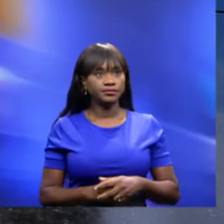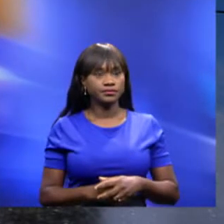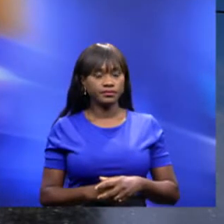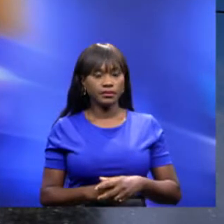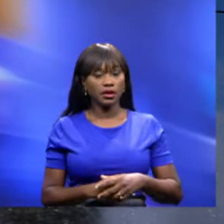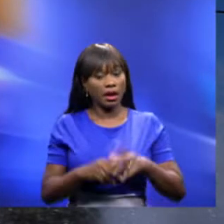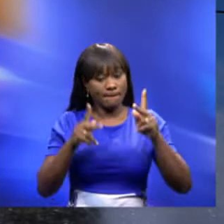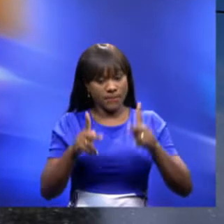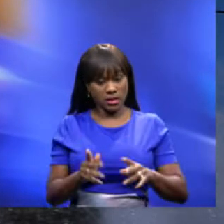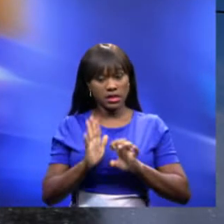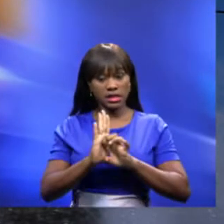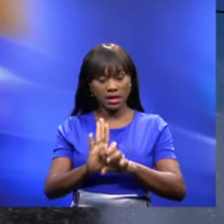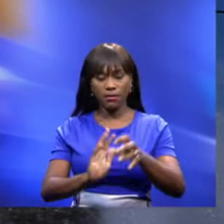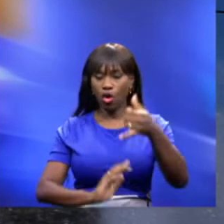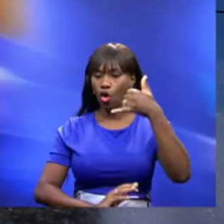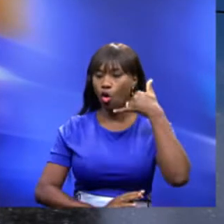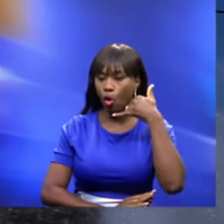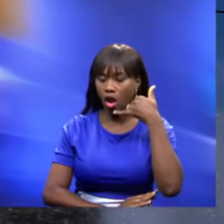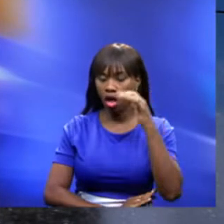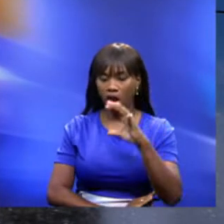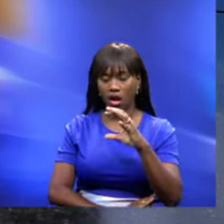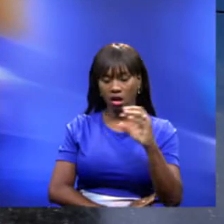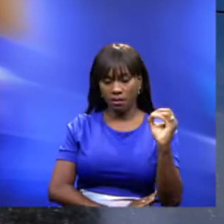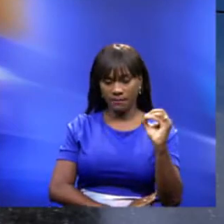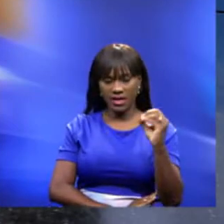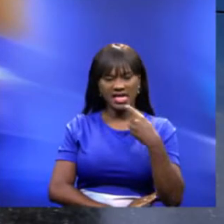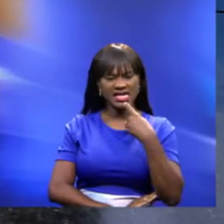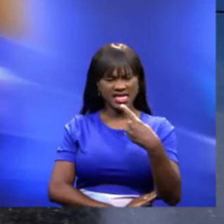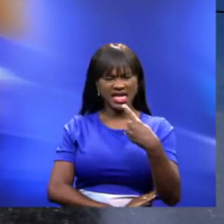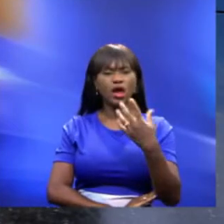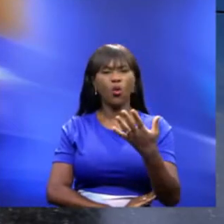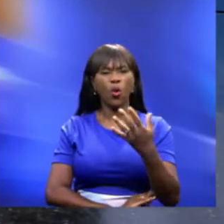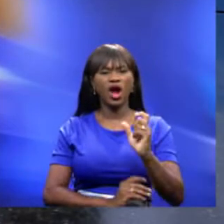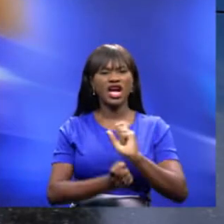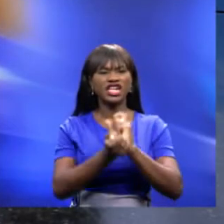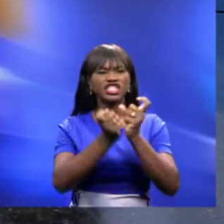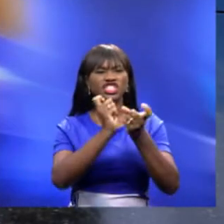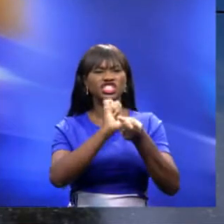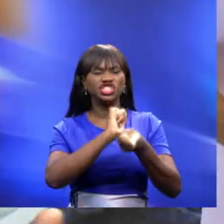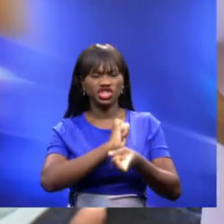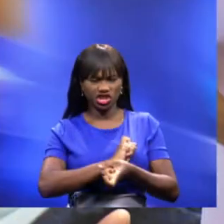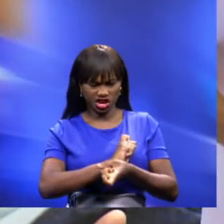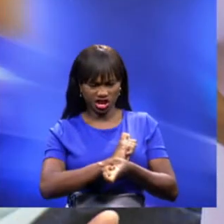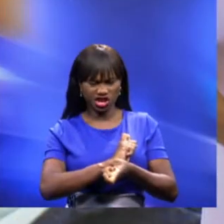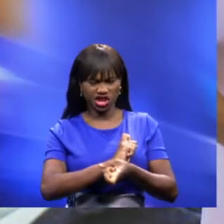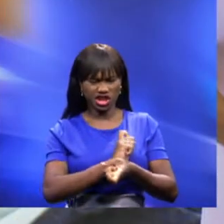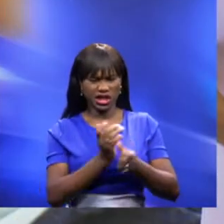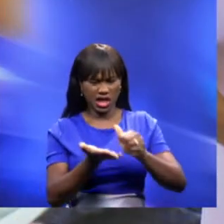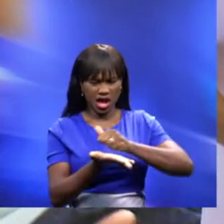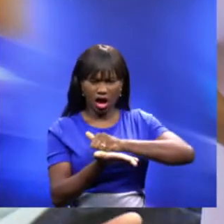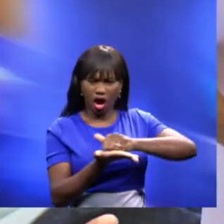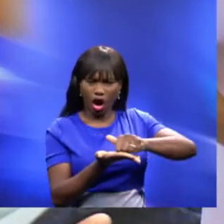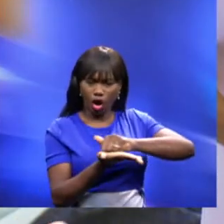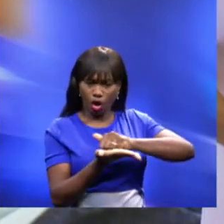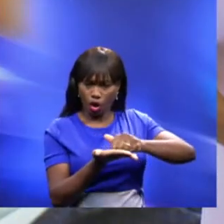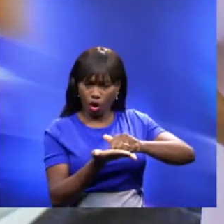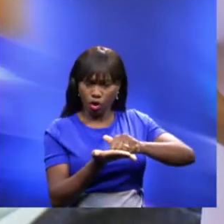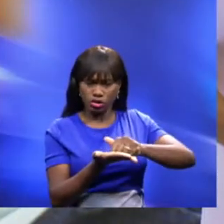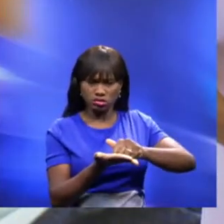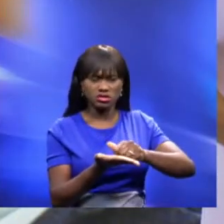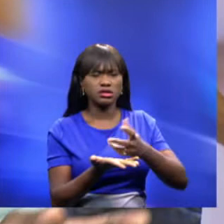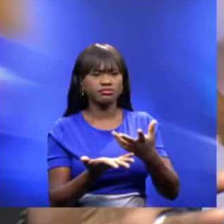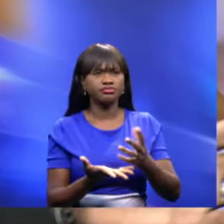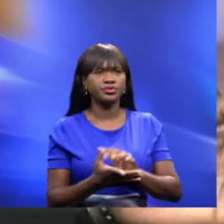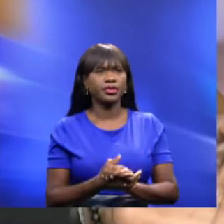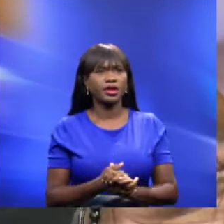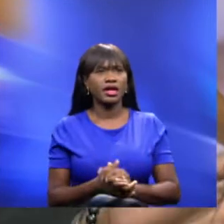company and say that we changing our accounts receivable, or we changing the account that we receive payment on.